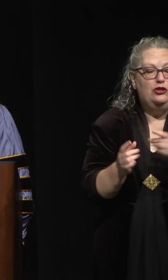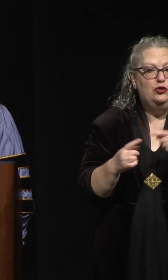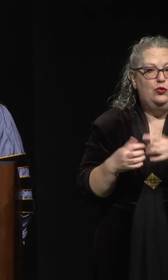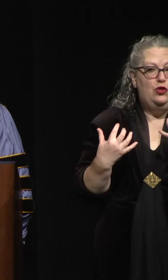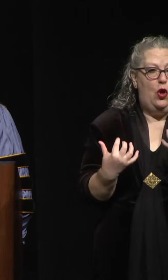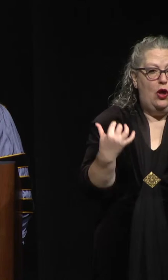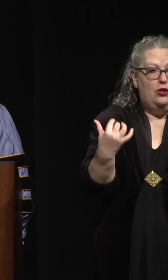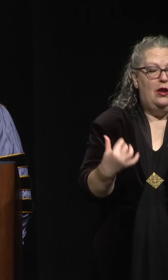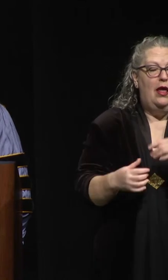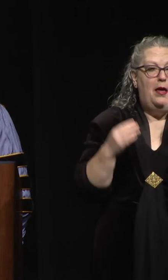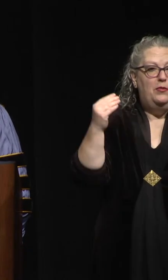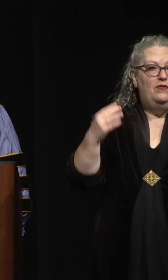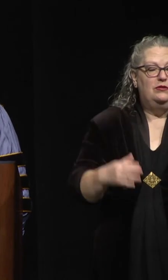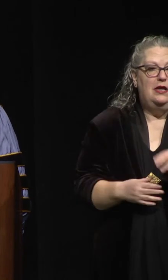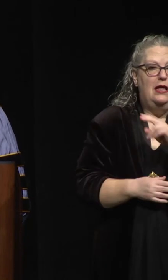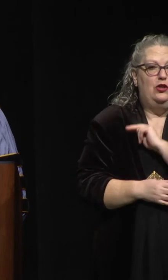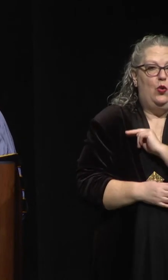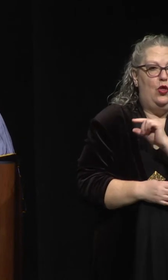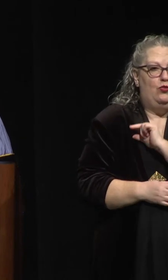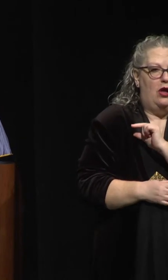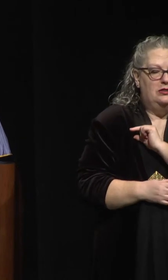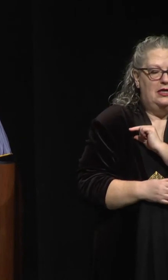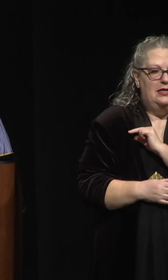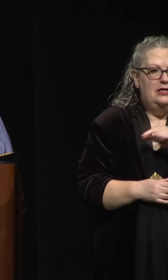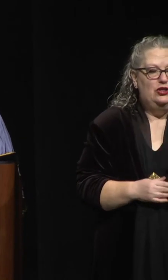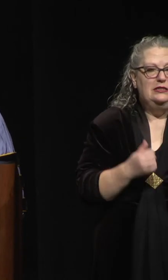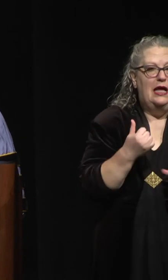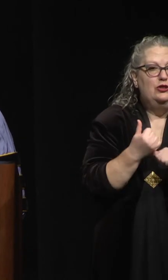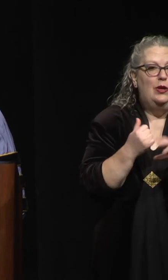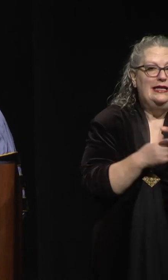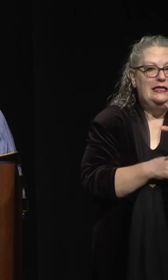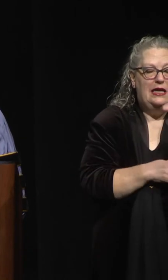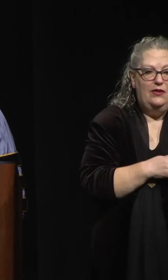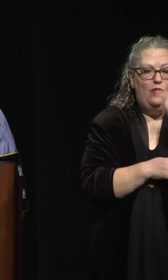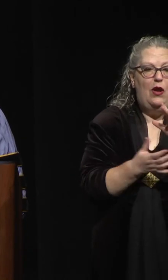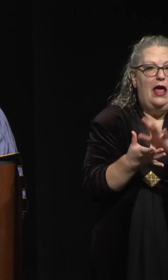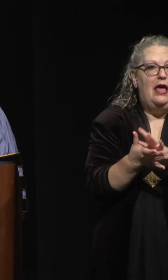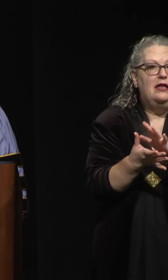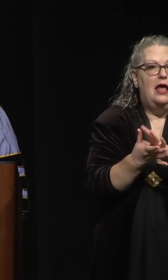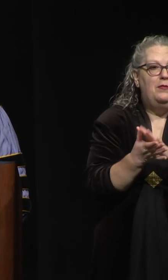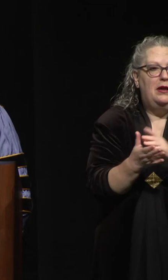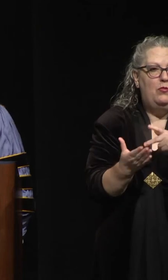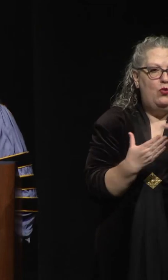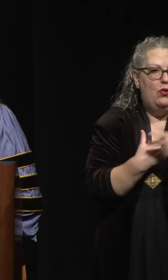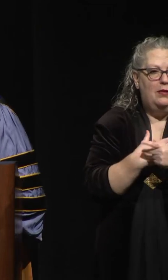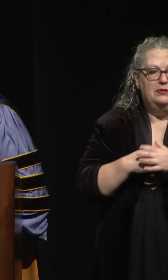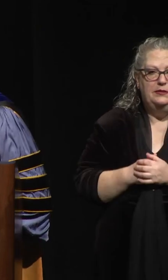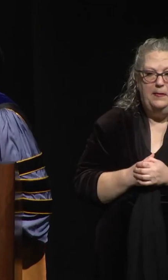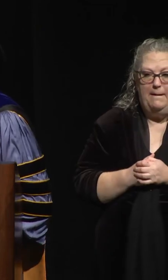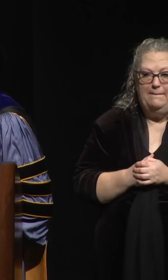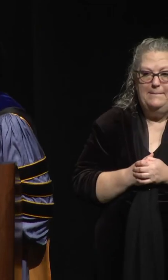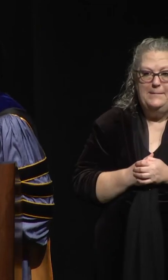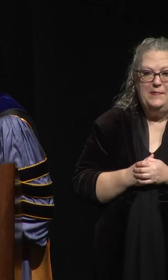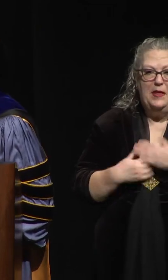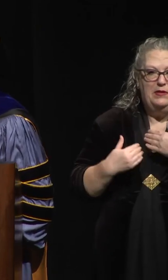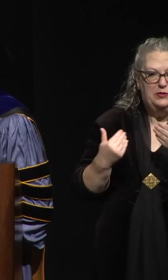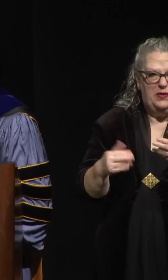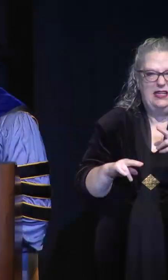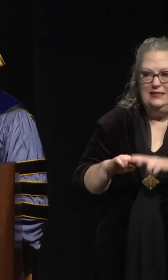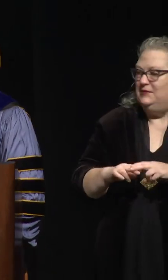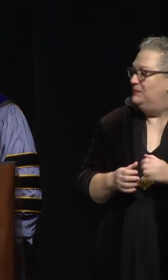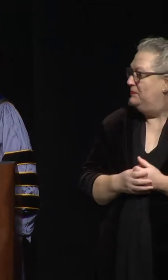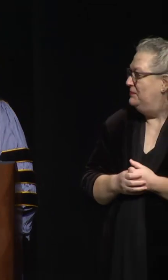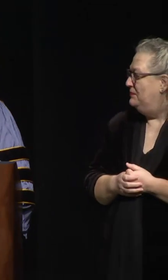the auditorium, Professor Nicole Grosslin, associate dean for academic programs. Please be